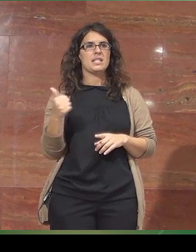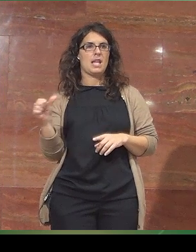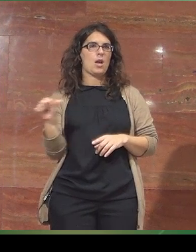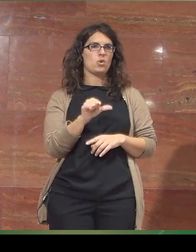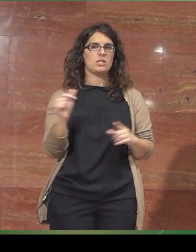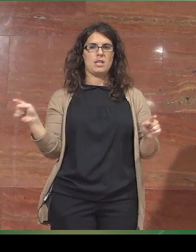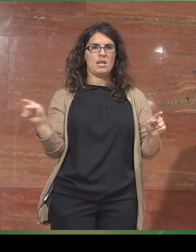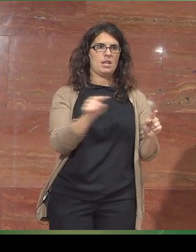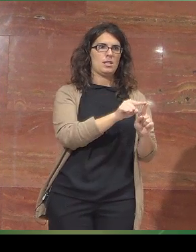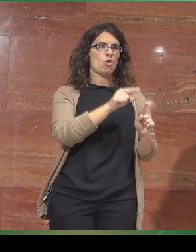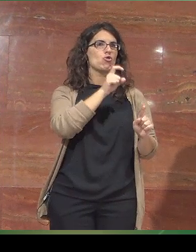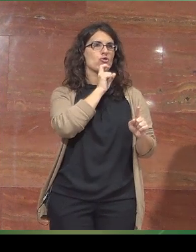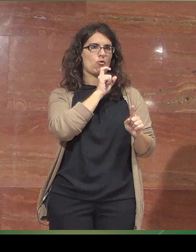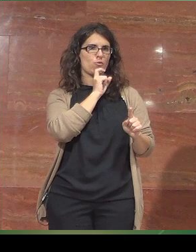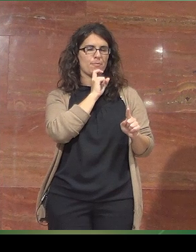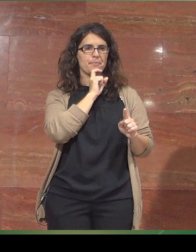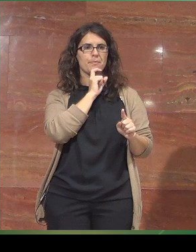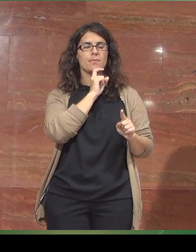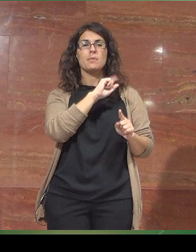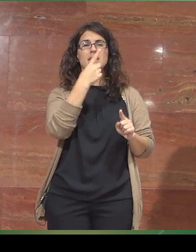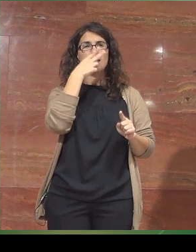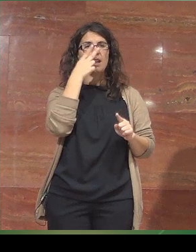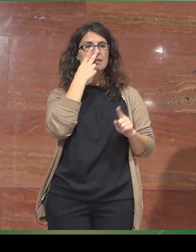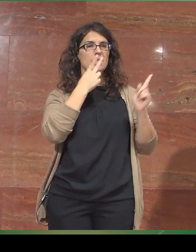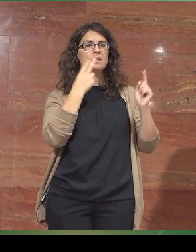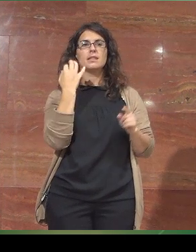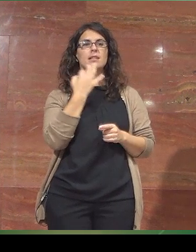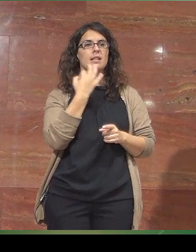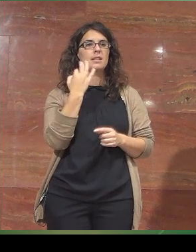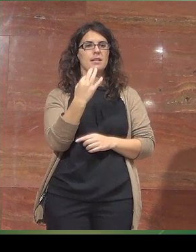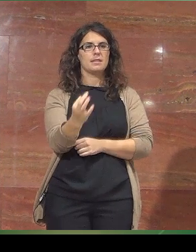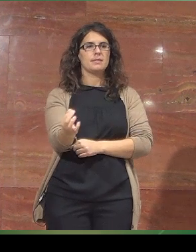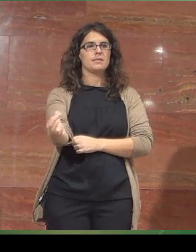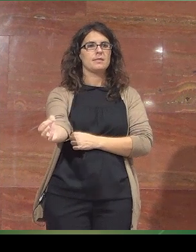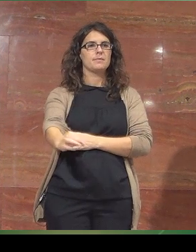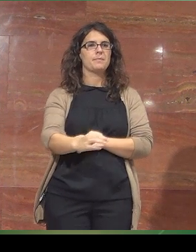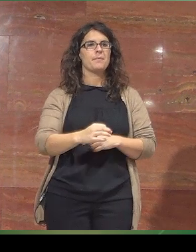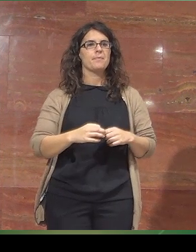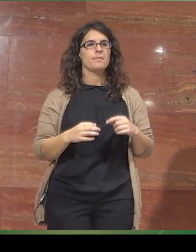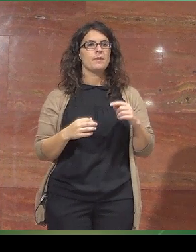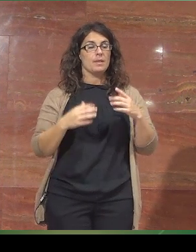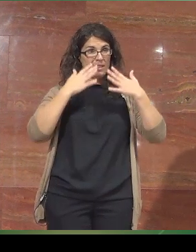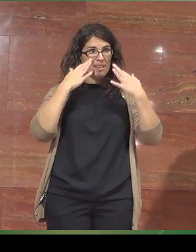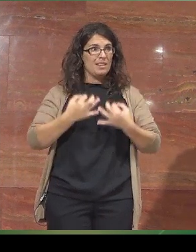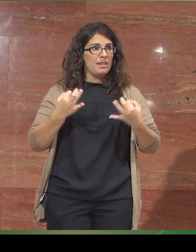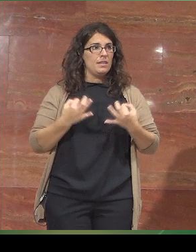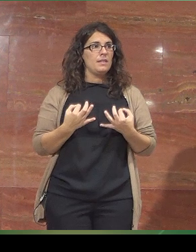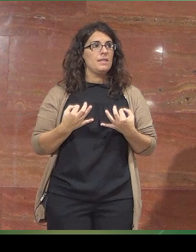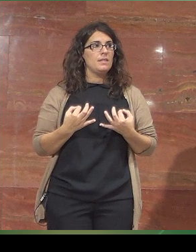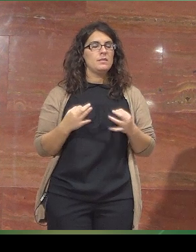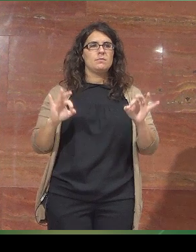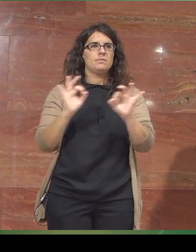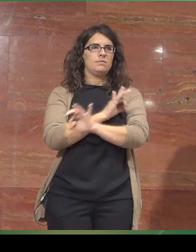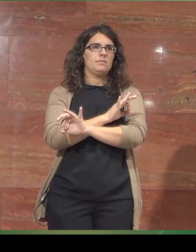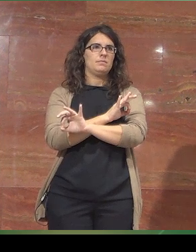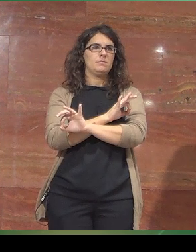And what's interesting about this is that it's actually quite wrong. The sense of geography in